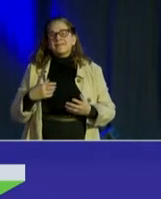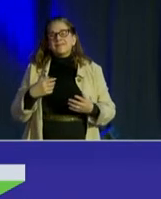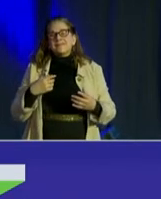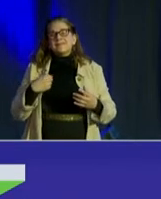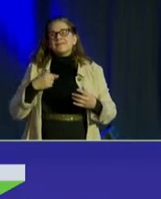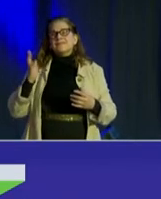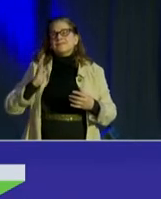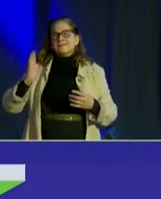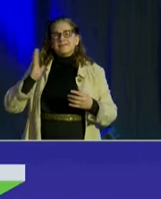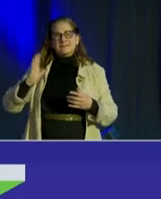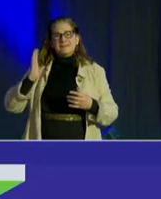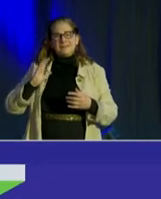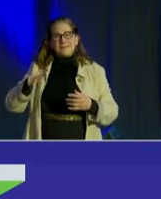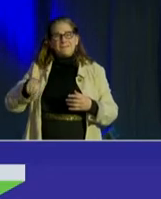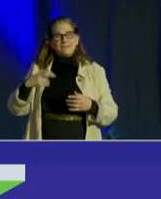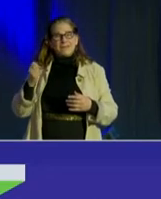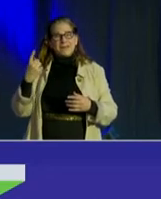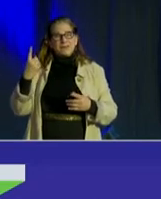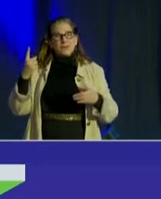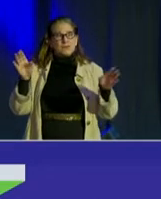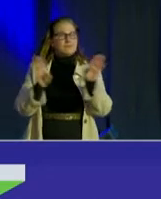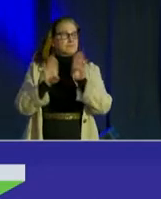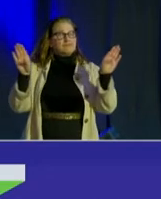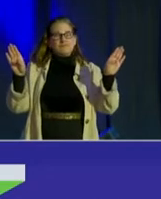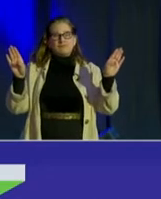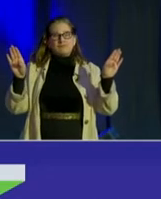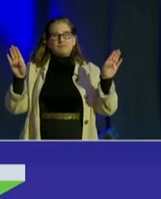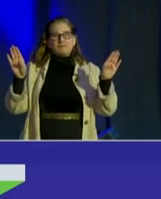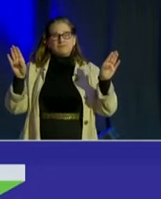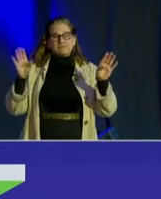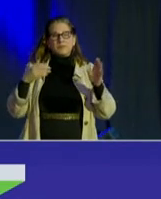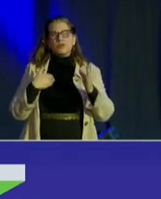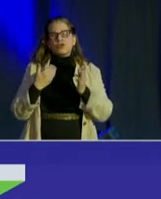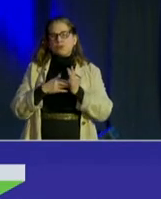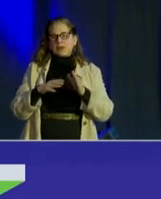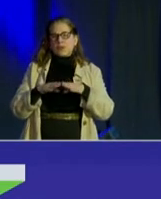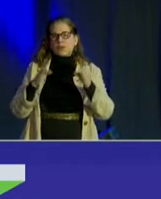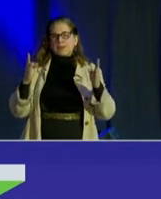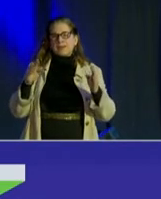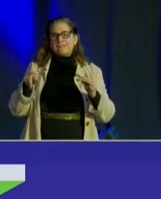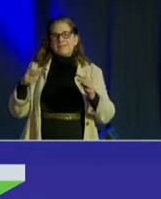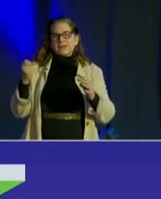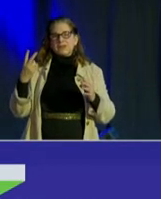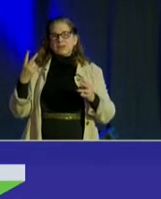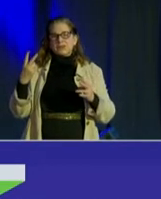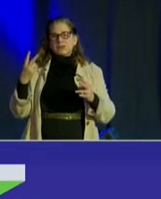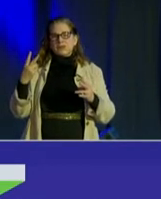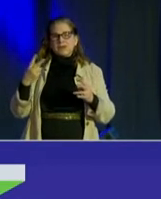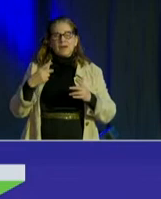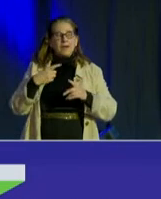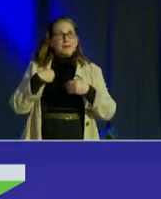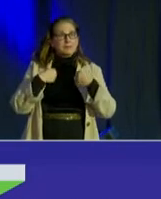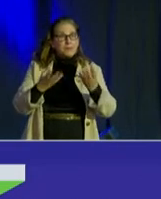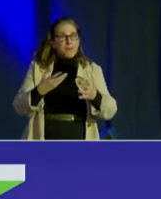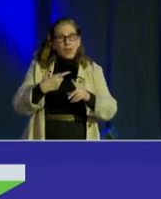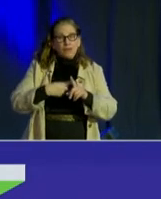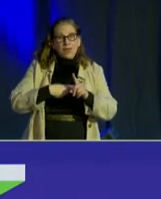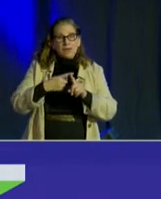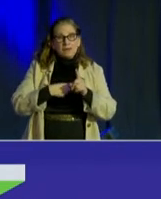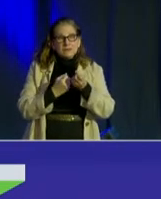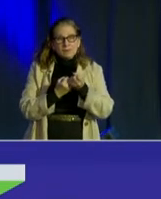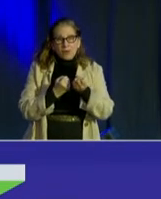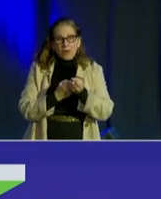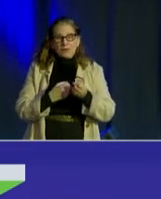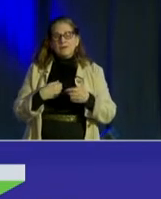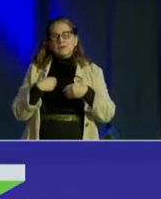closure to now being reopened. Rental support and mortgage support for those who are in financial need, and also assistance to our